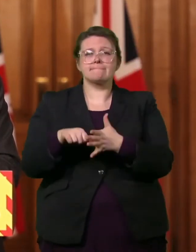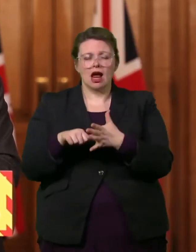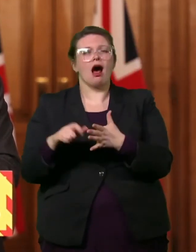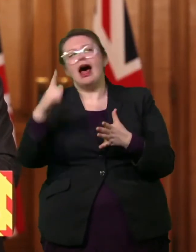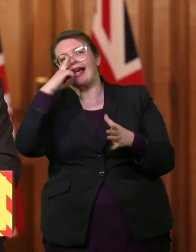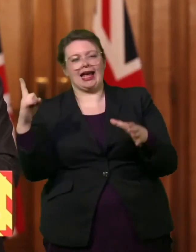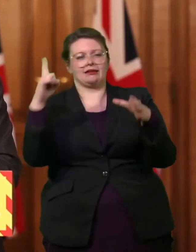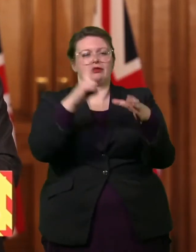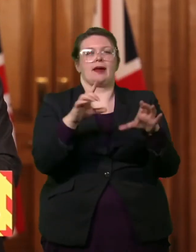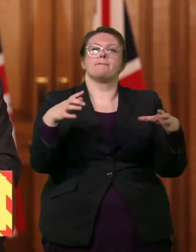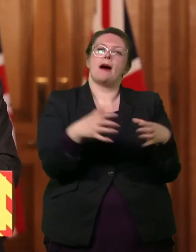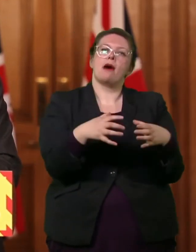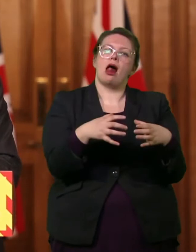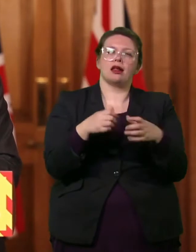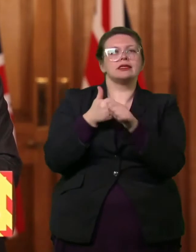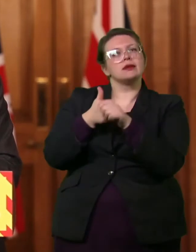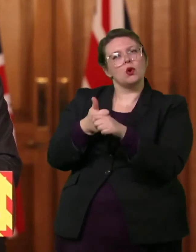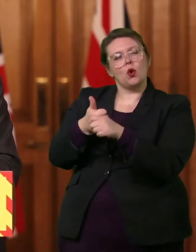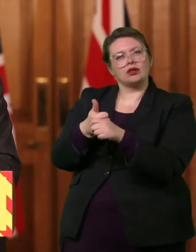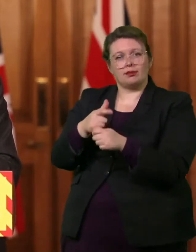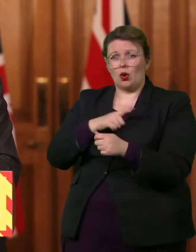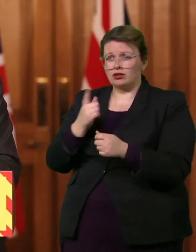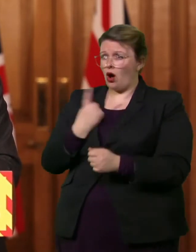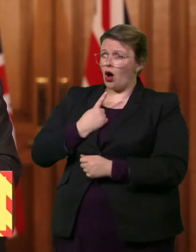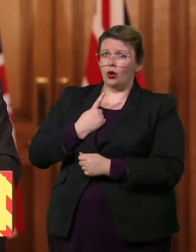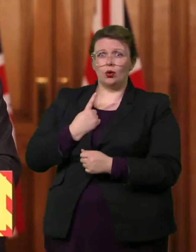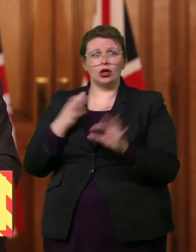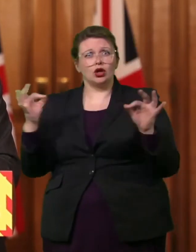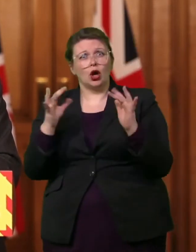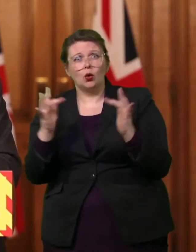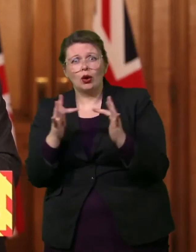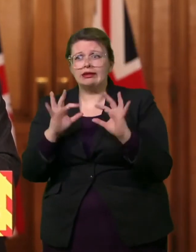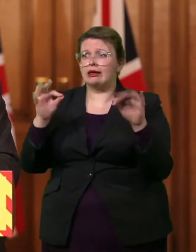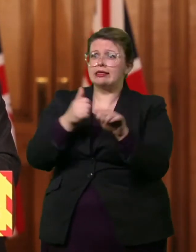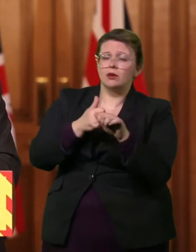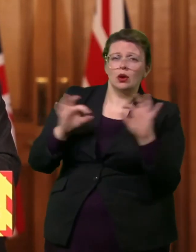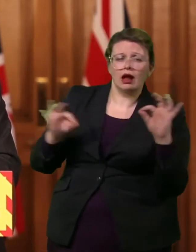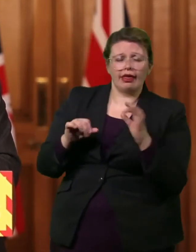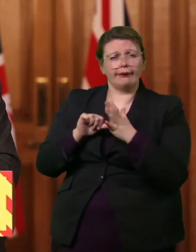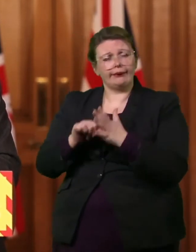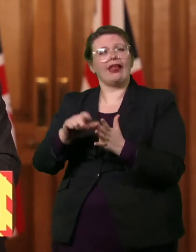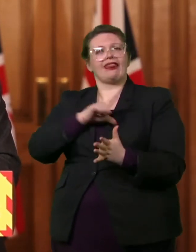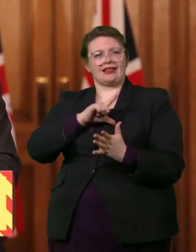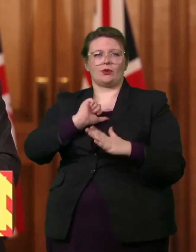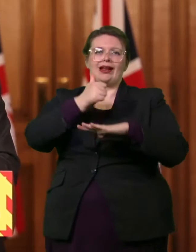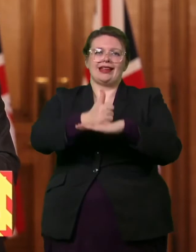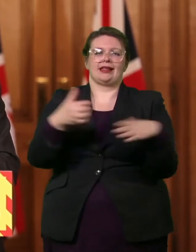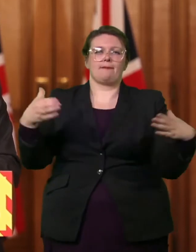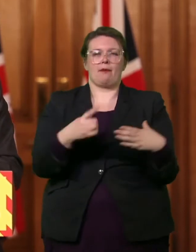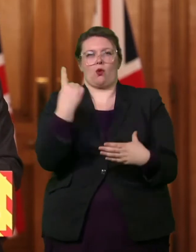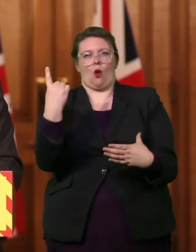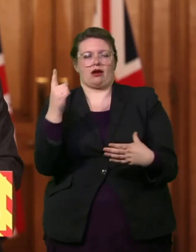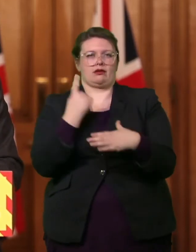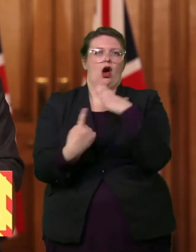you have no contact at all. So that's the reason for that support bubble. Thanks very much, Hannah. Next question